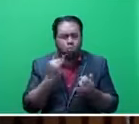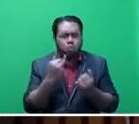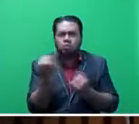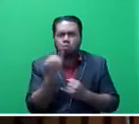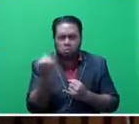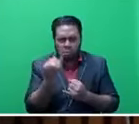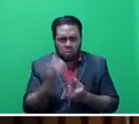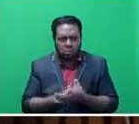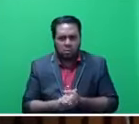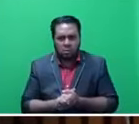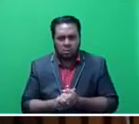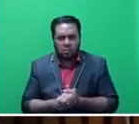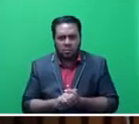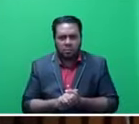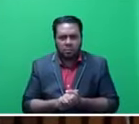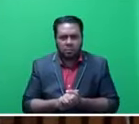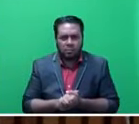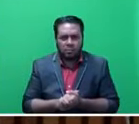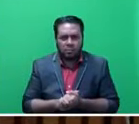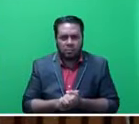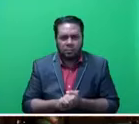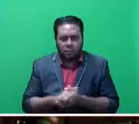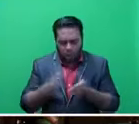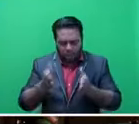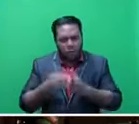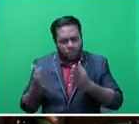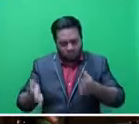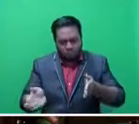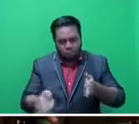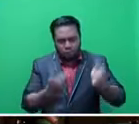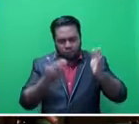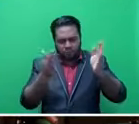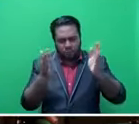We move on. Secretary General.